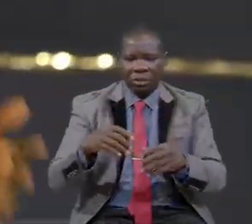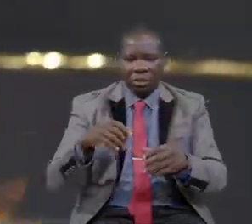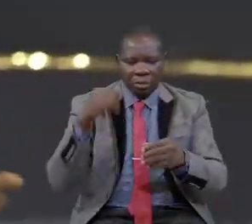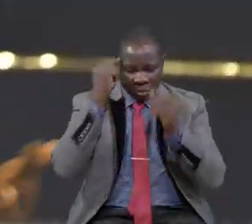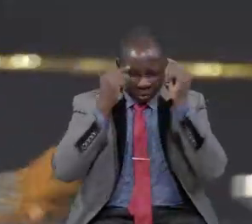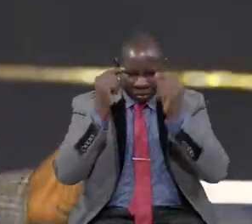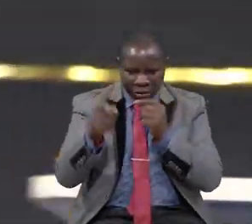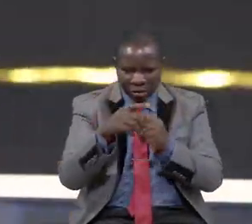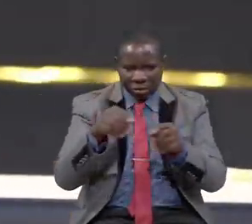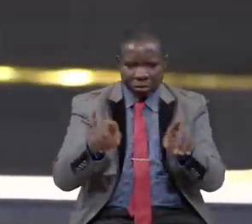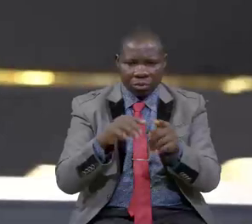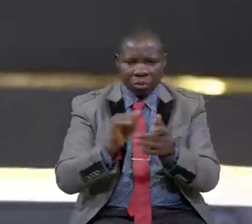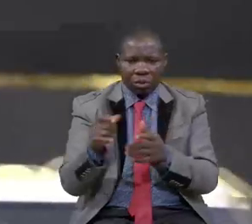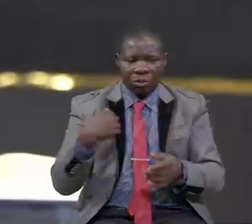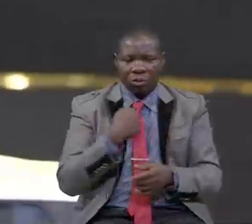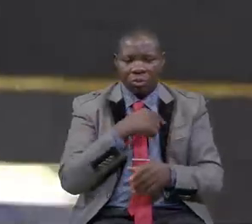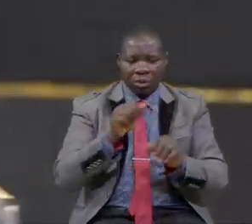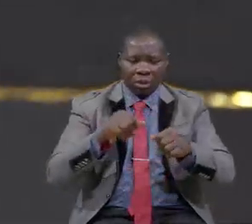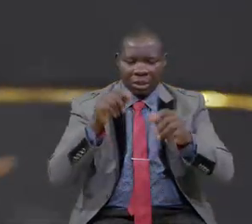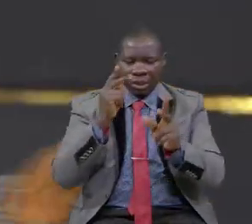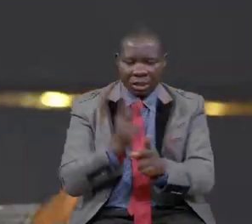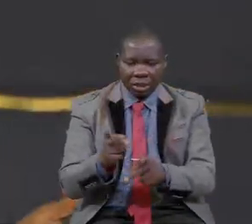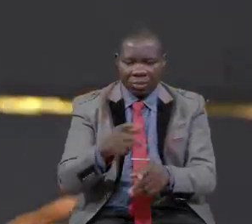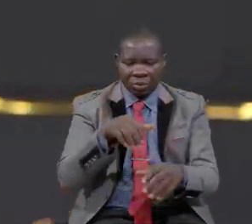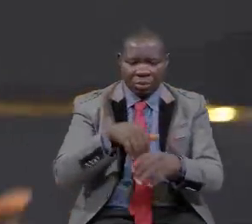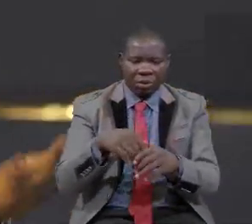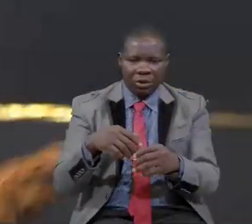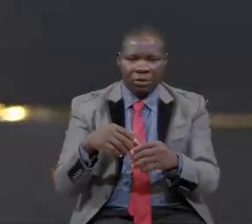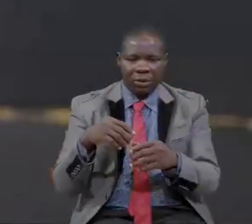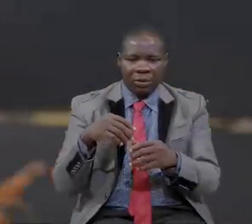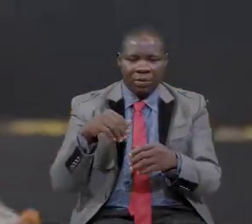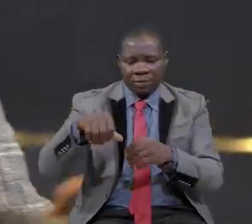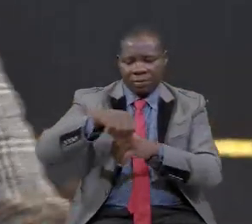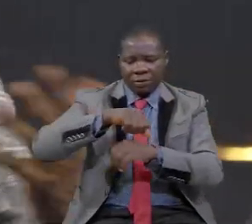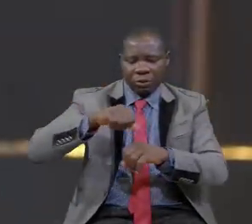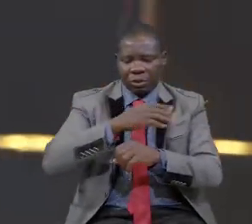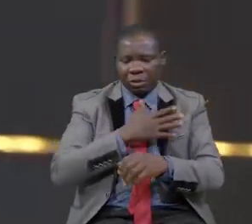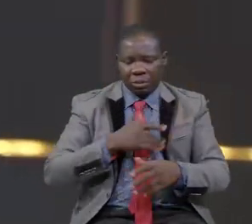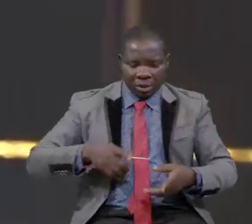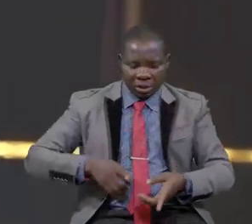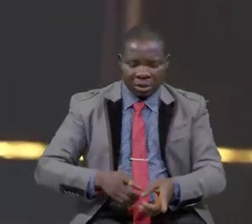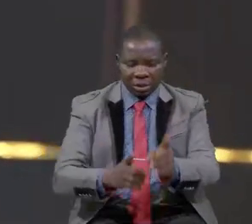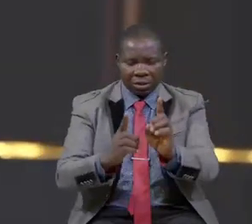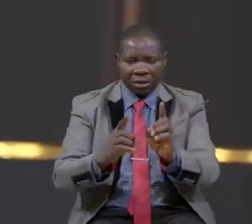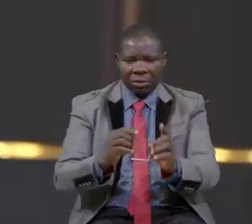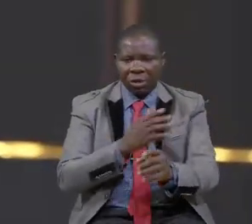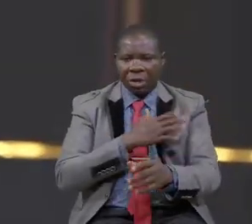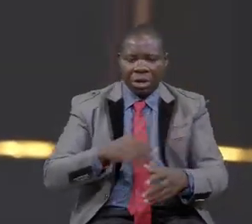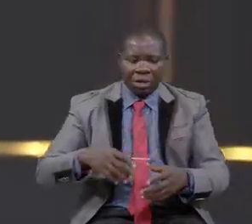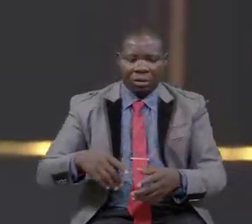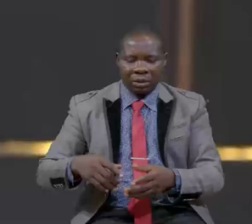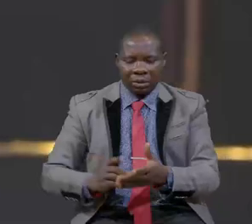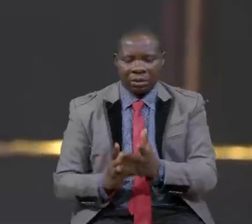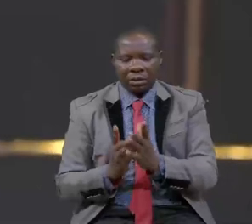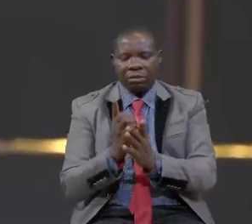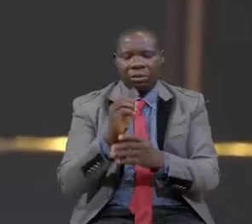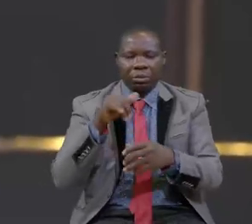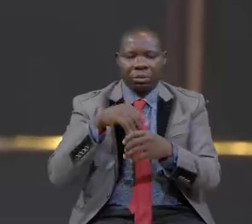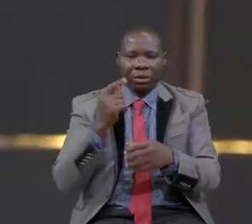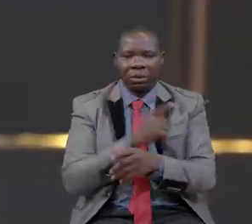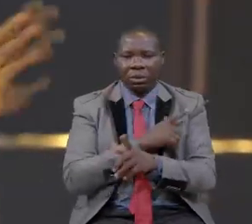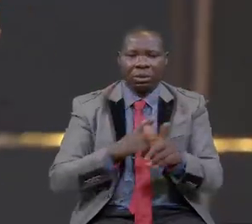keep you in fellowship and will keep you discipled and developing in the Lord. Let's take